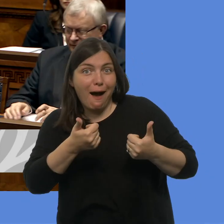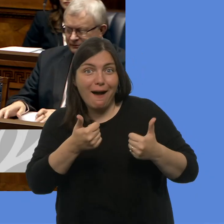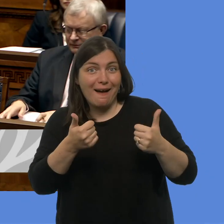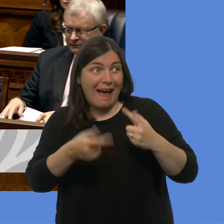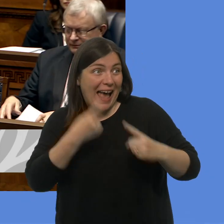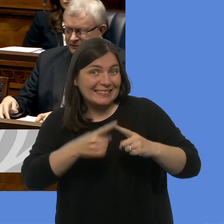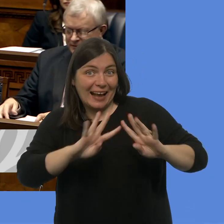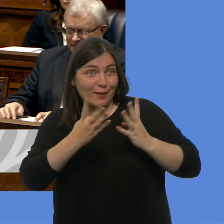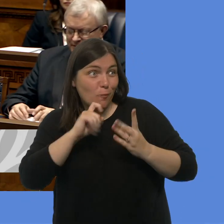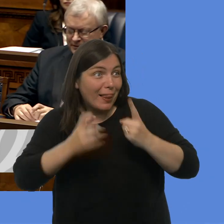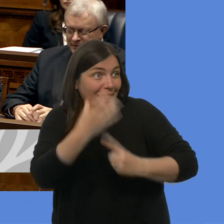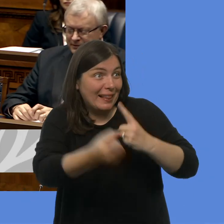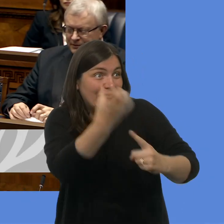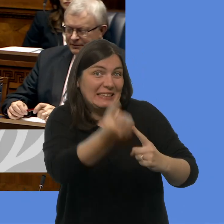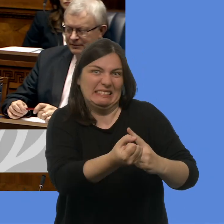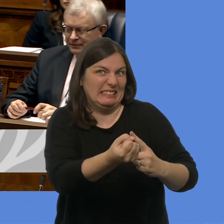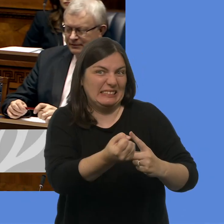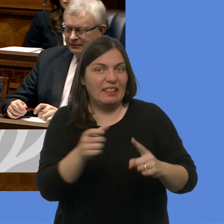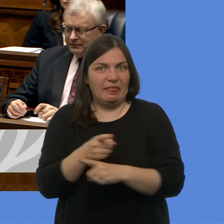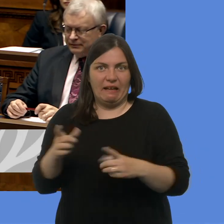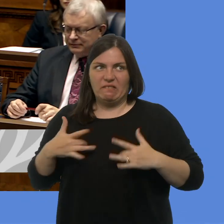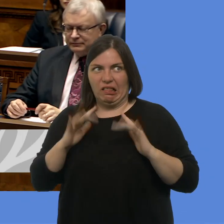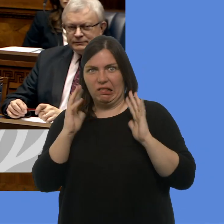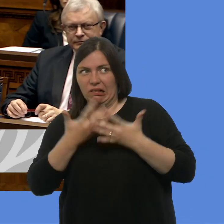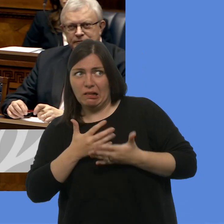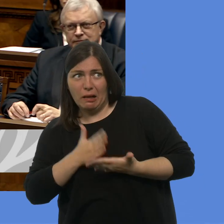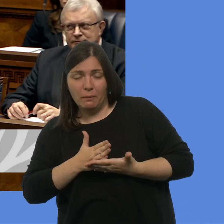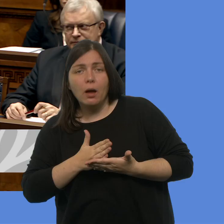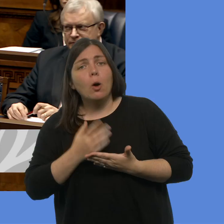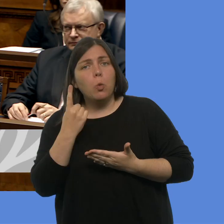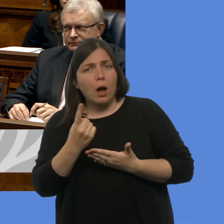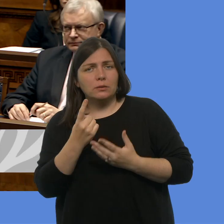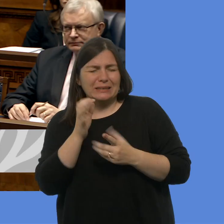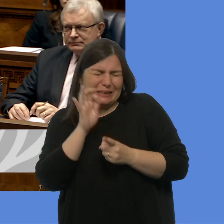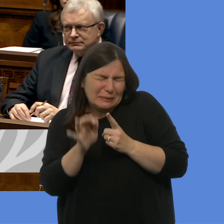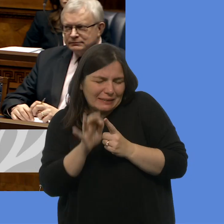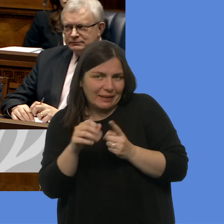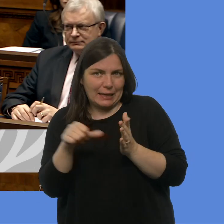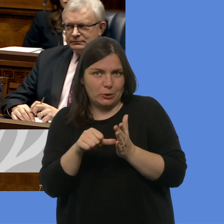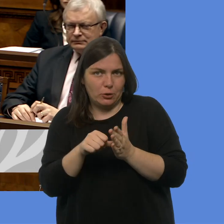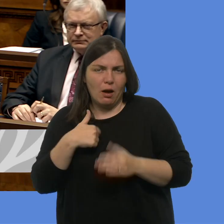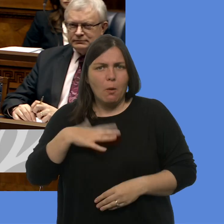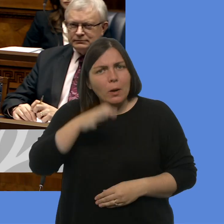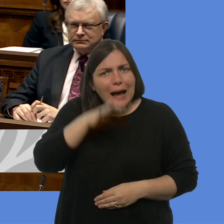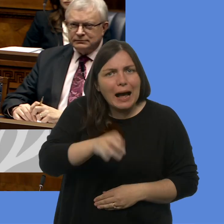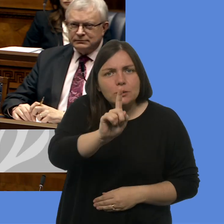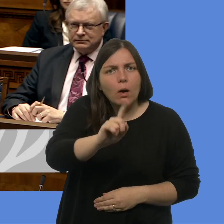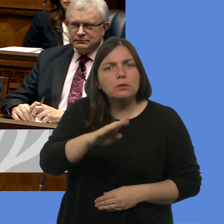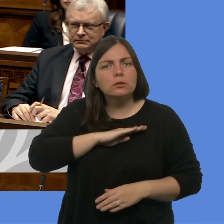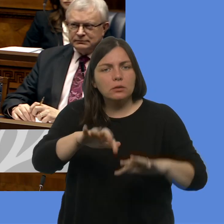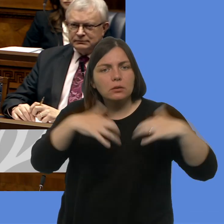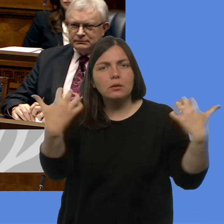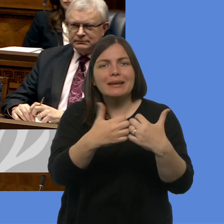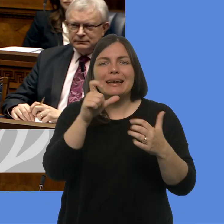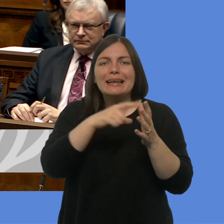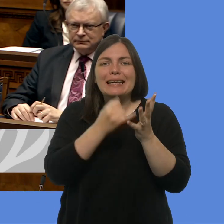is real concern. On a very specific issue, First Minister, can I ask about the delivery of Casement Park? Because the public has lost all